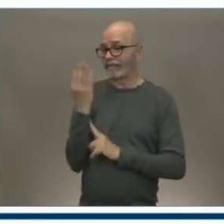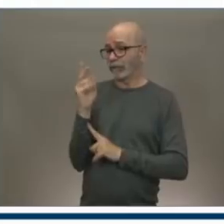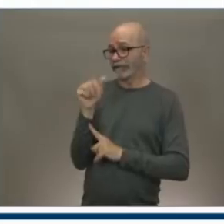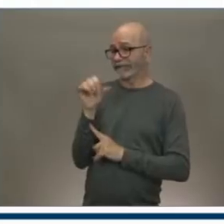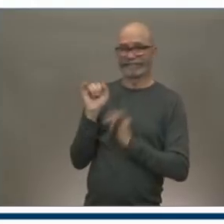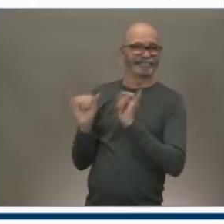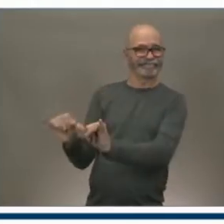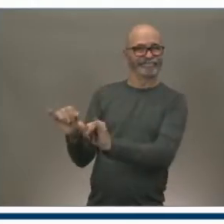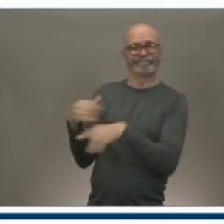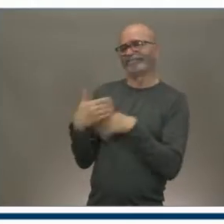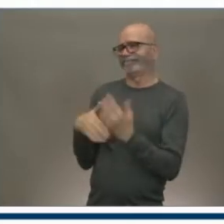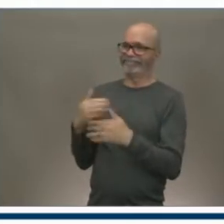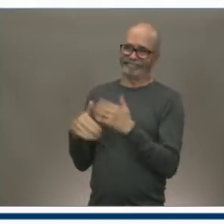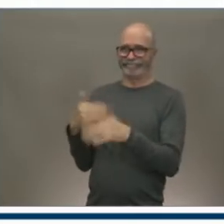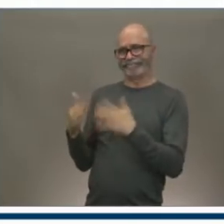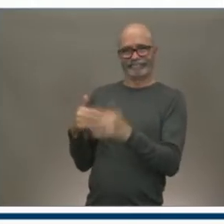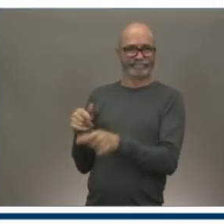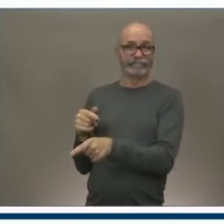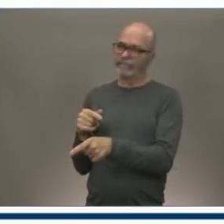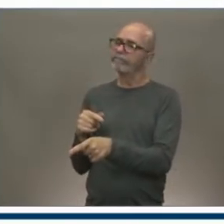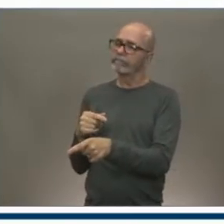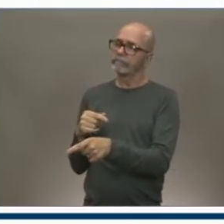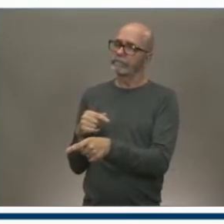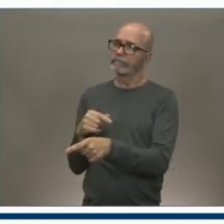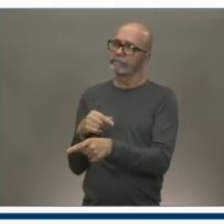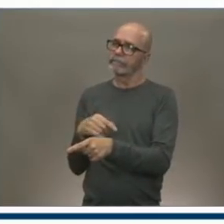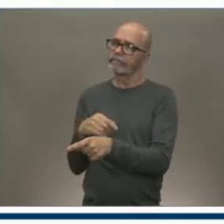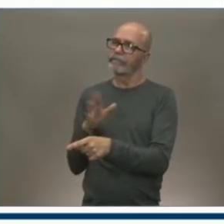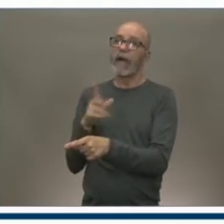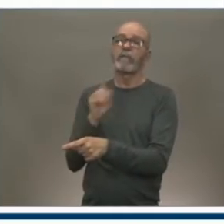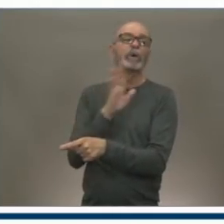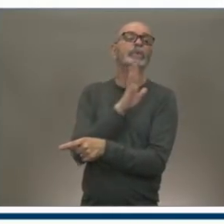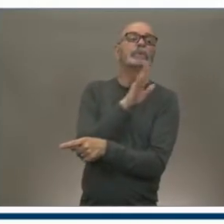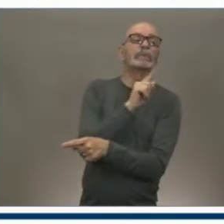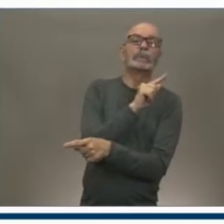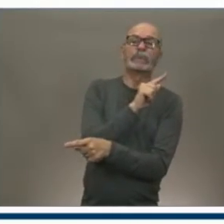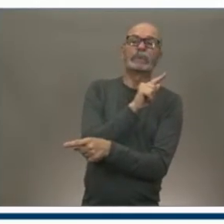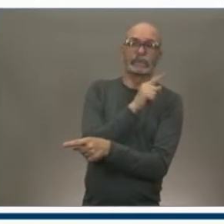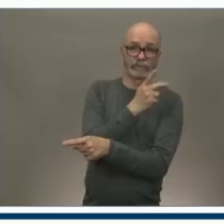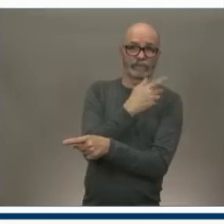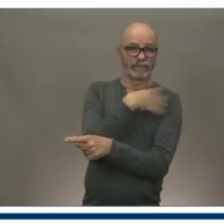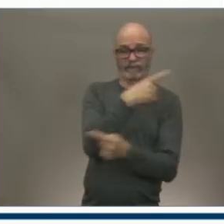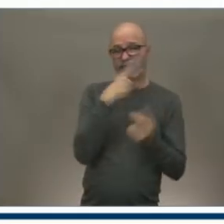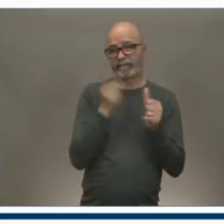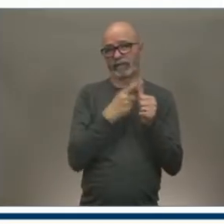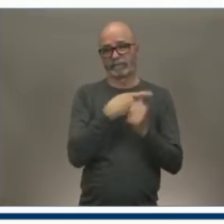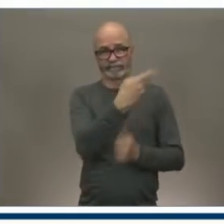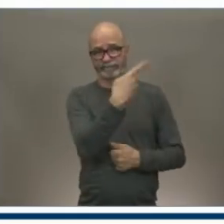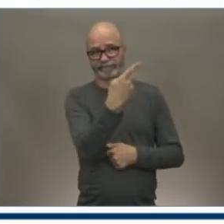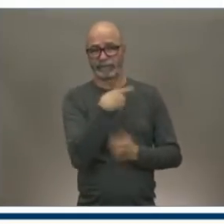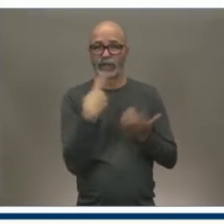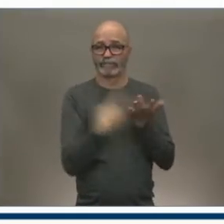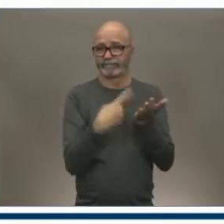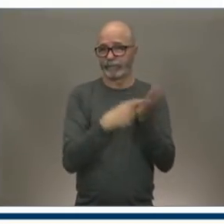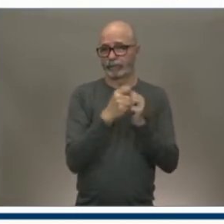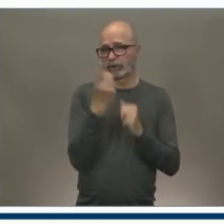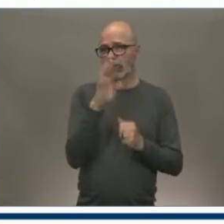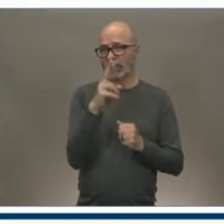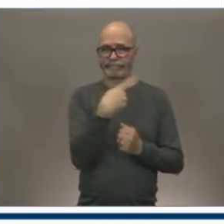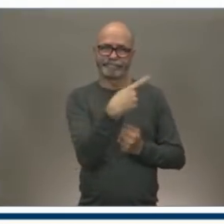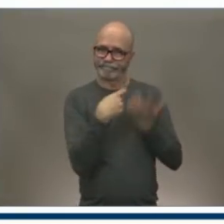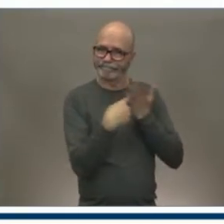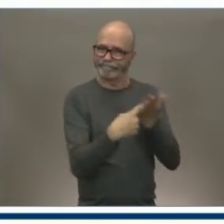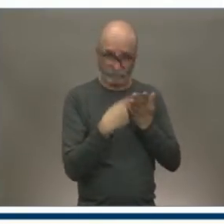But I think whatever the steps that are taken, Dr. Strang and I will work on it from our end. But we